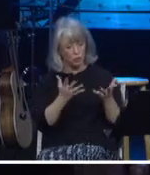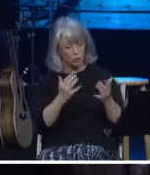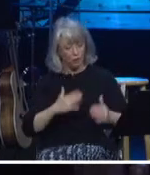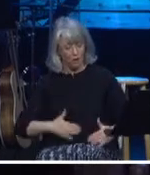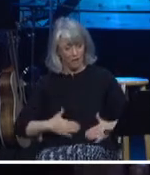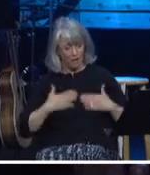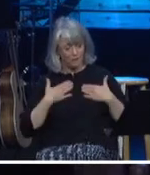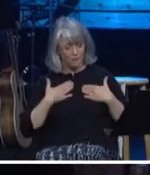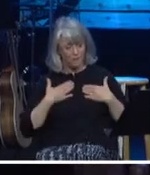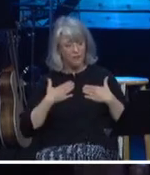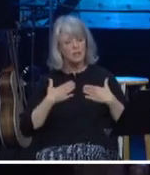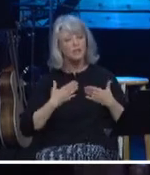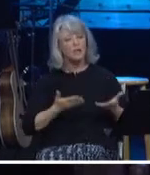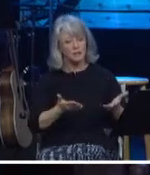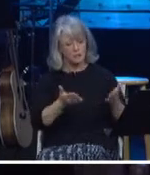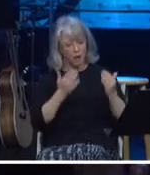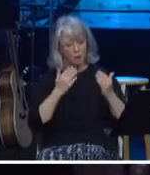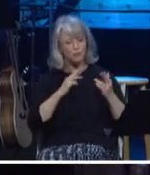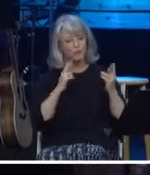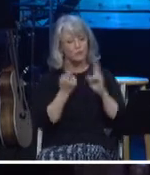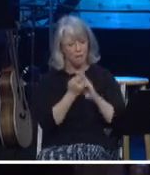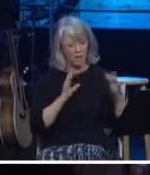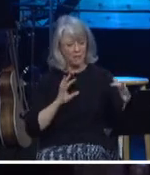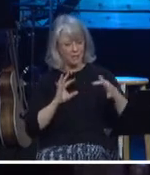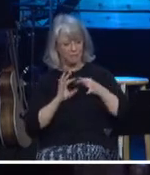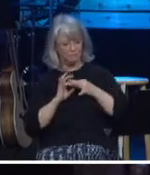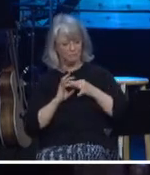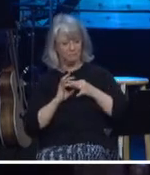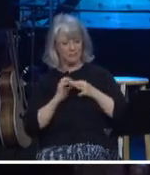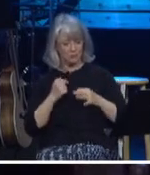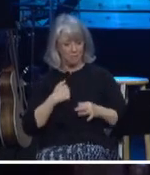only me, exclusively me.